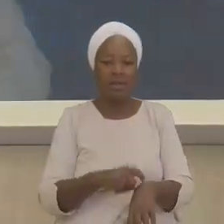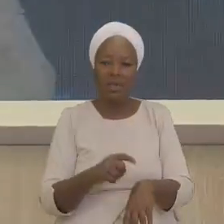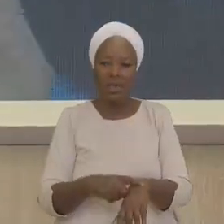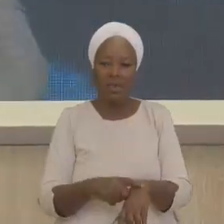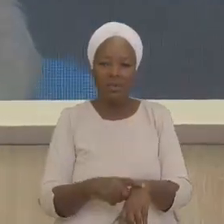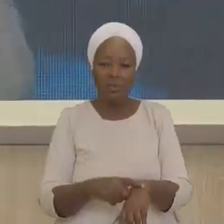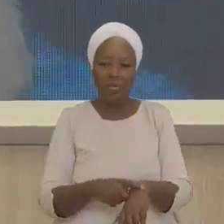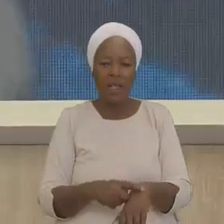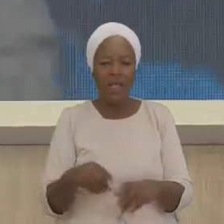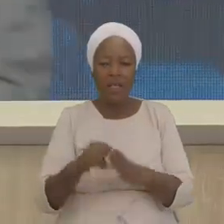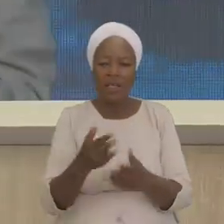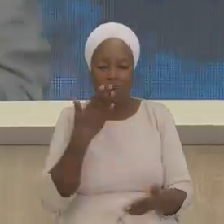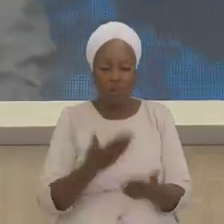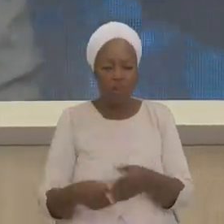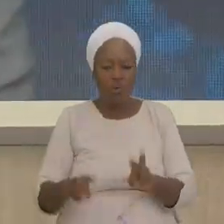Experientially,